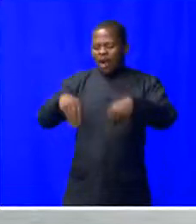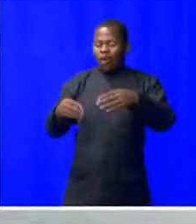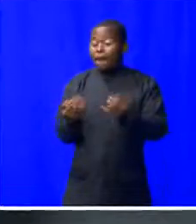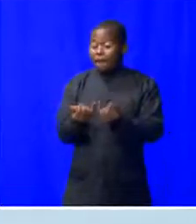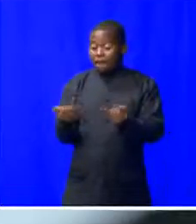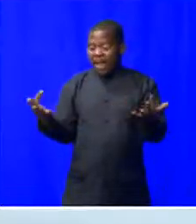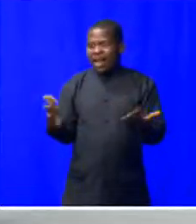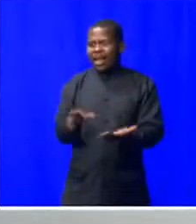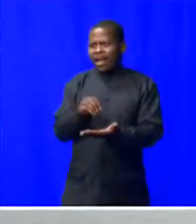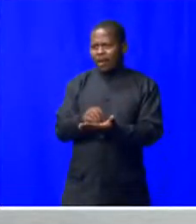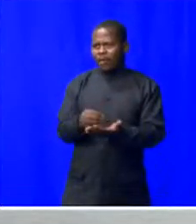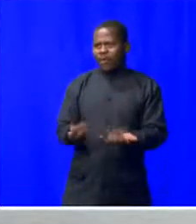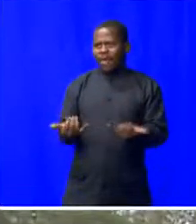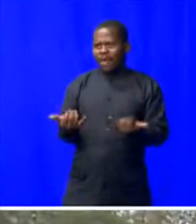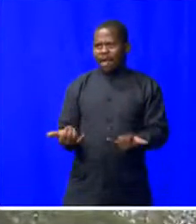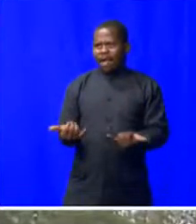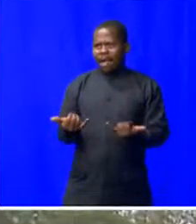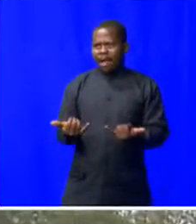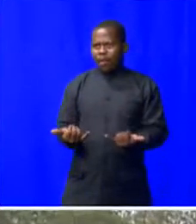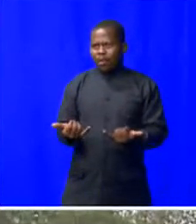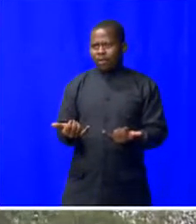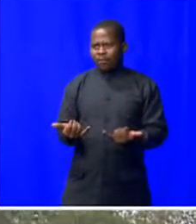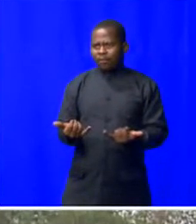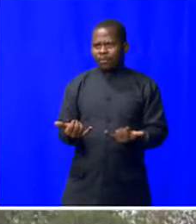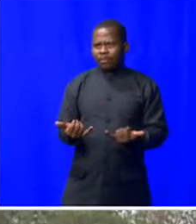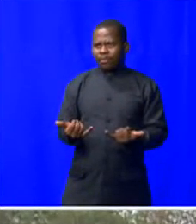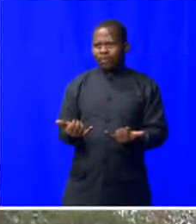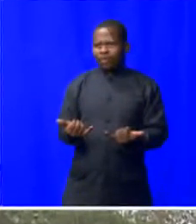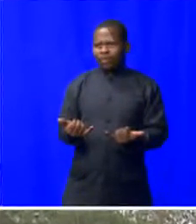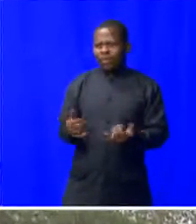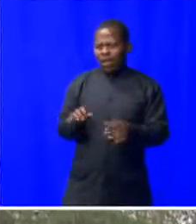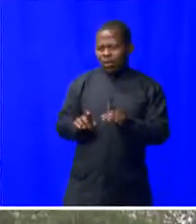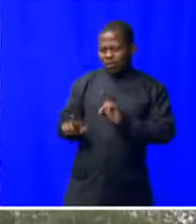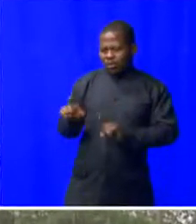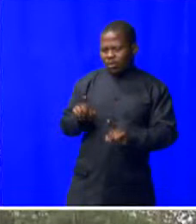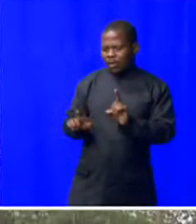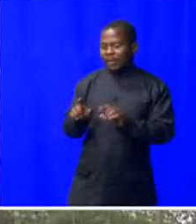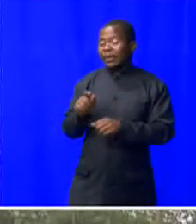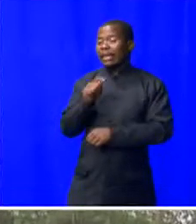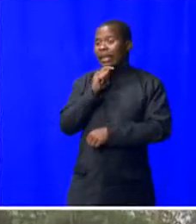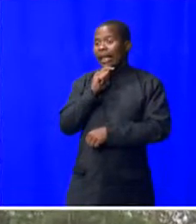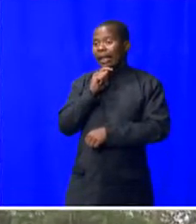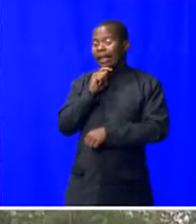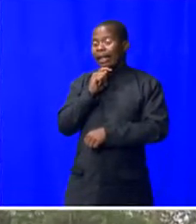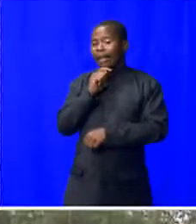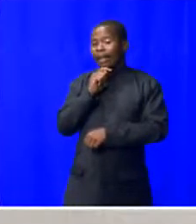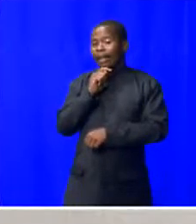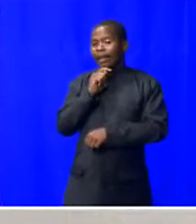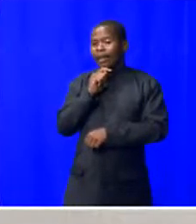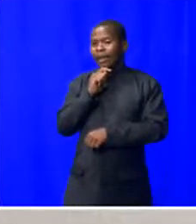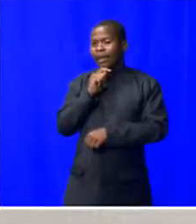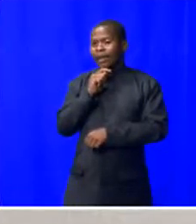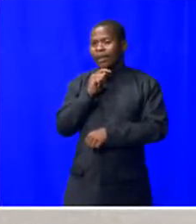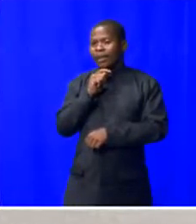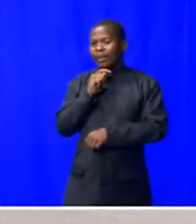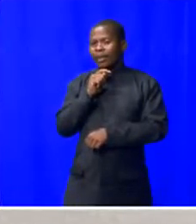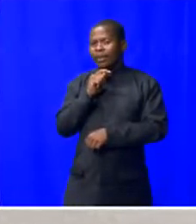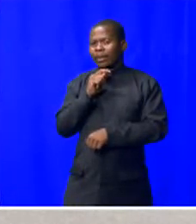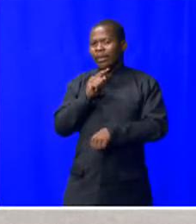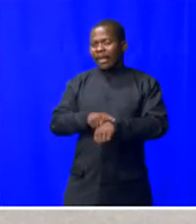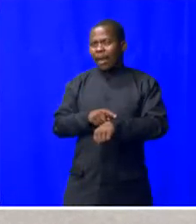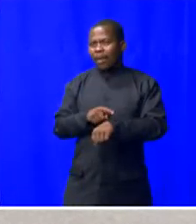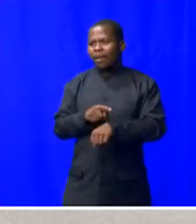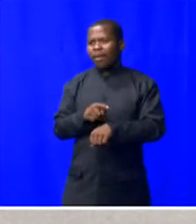Ngicela ningivumeleke balingani bami kwekuthi ngicale emuva kwekuthi ekuseni ngetitfubate naseyigabence insimbi